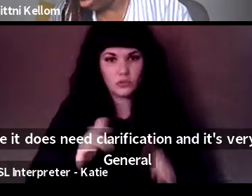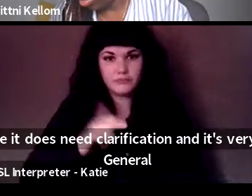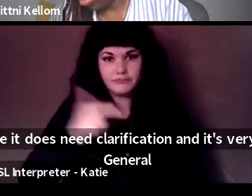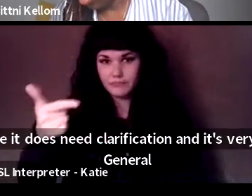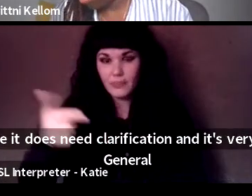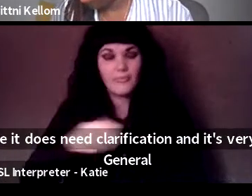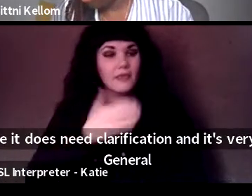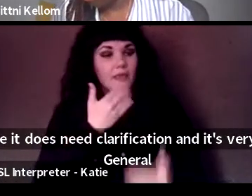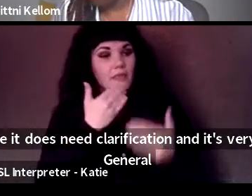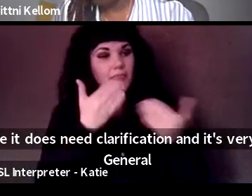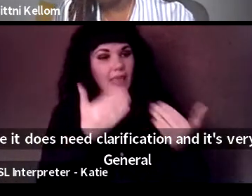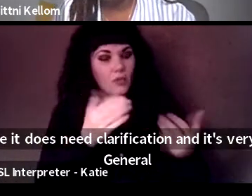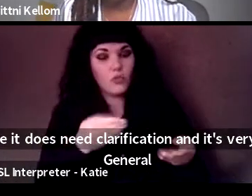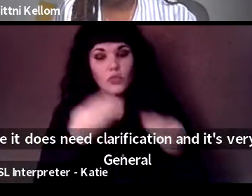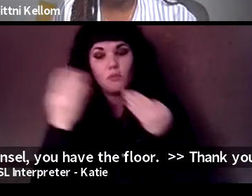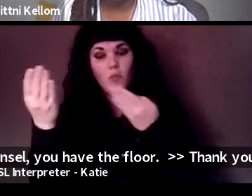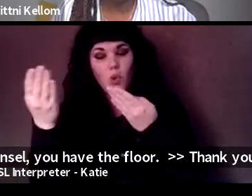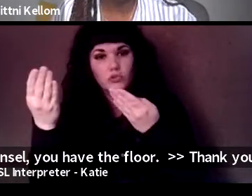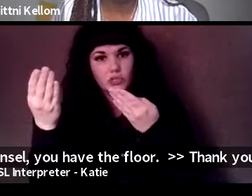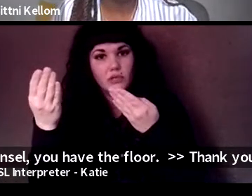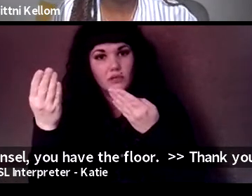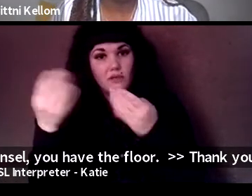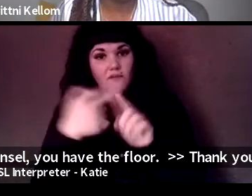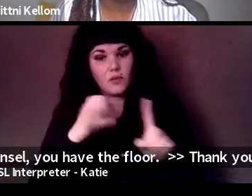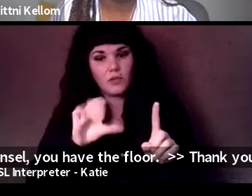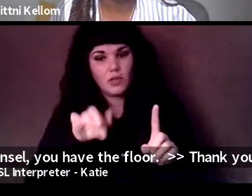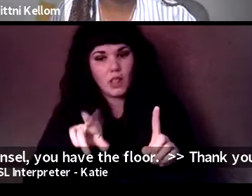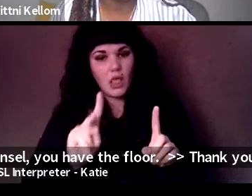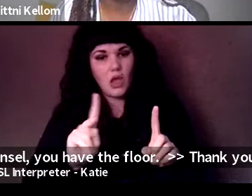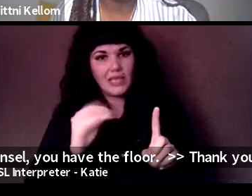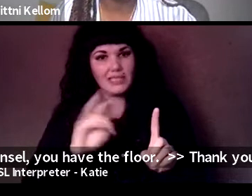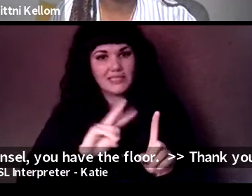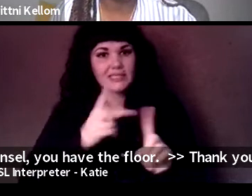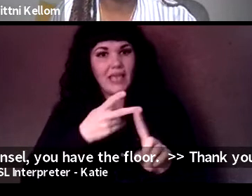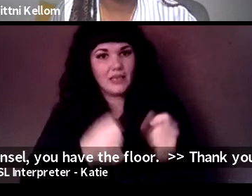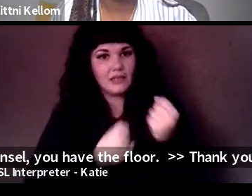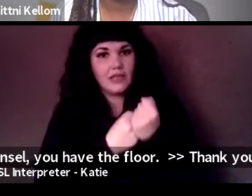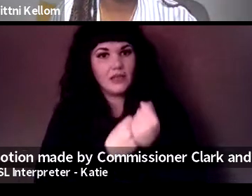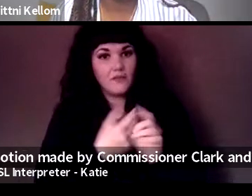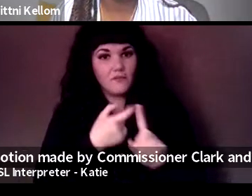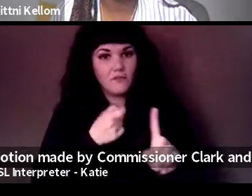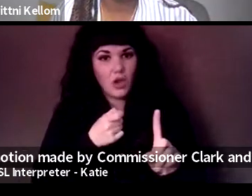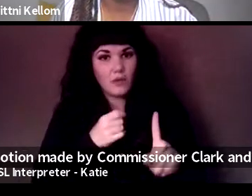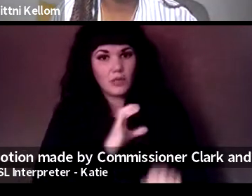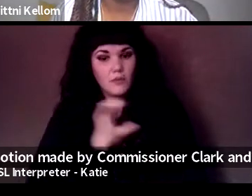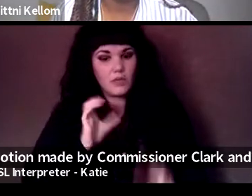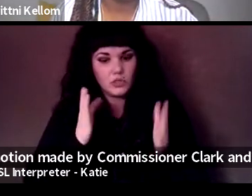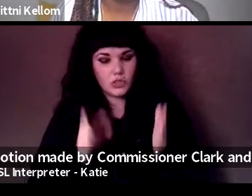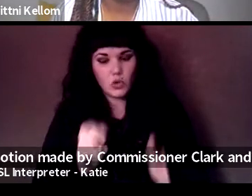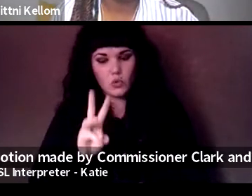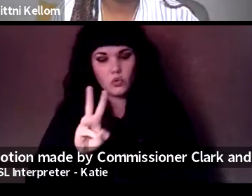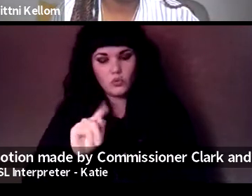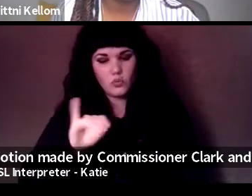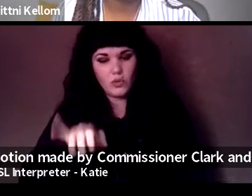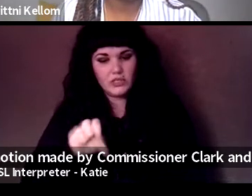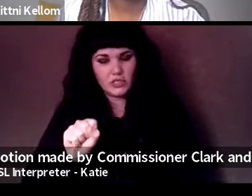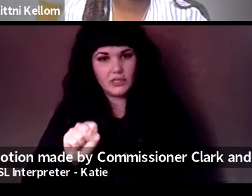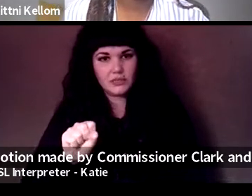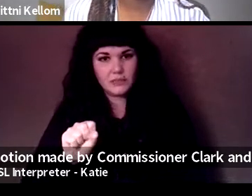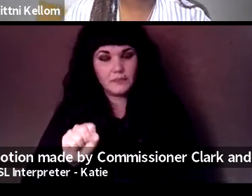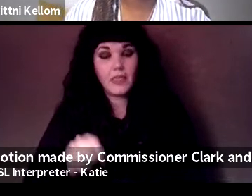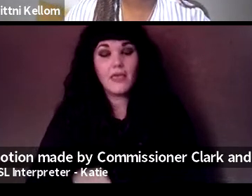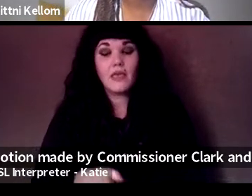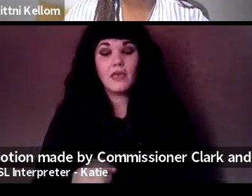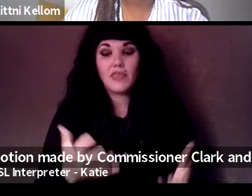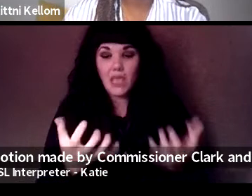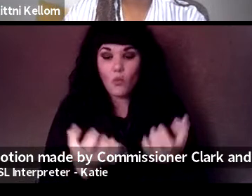by Commissioner Clark and seconded by Commissioner Witches is to move the meetings scheduled for Monday and